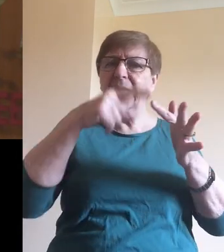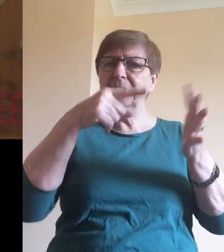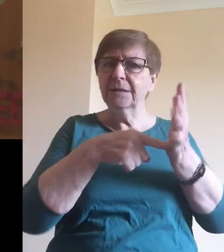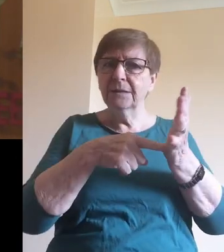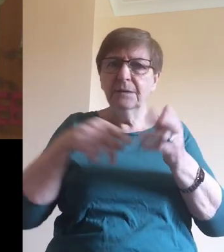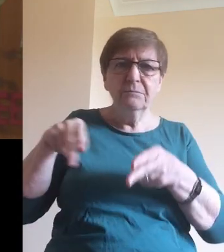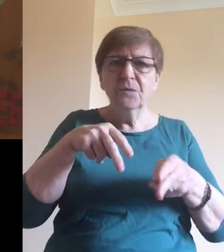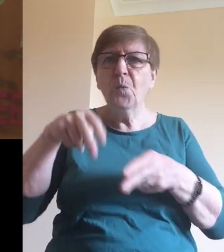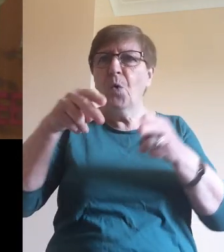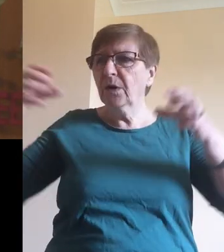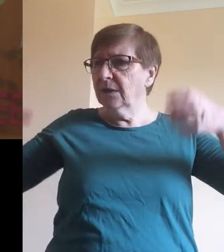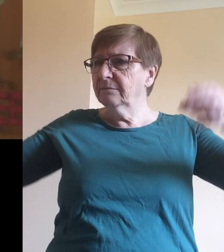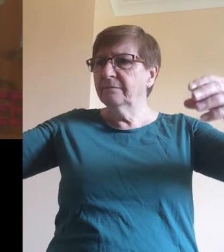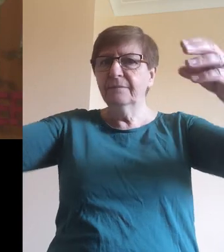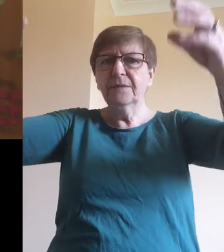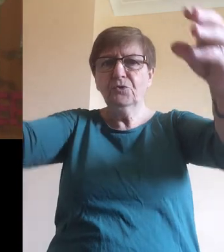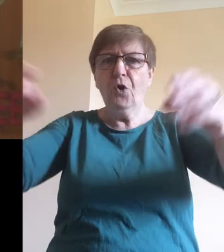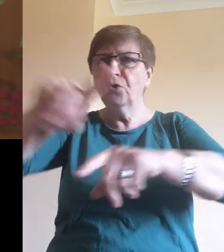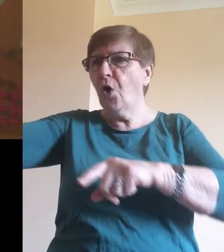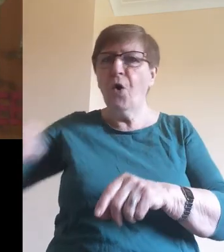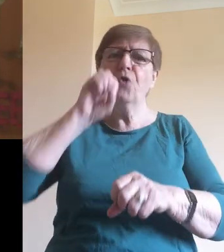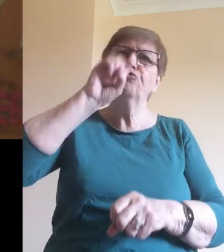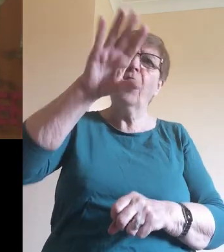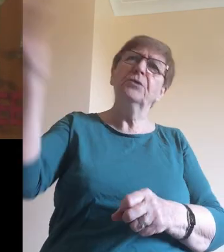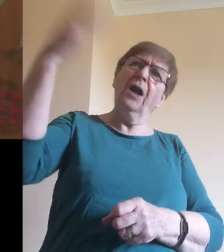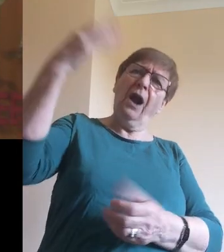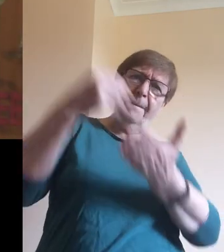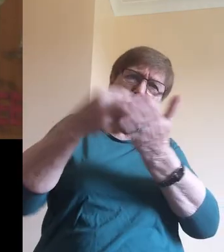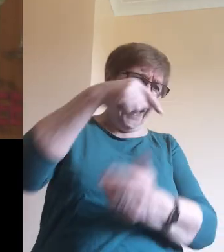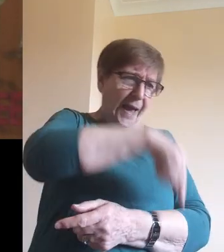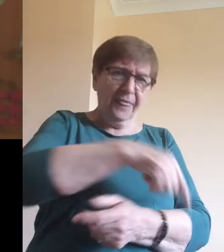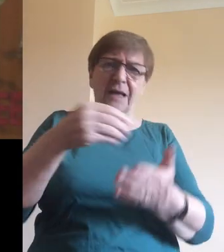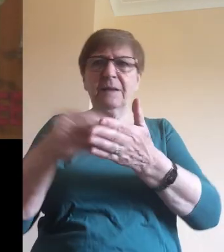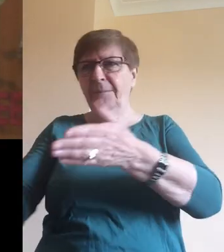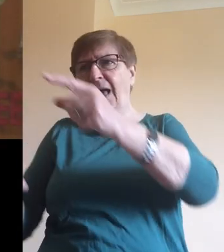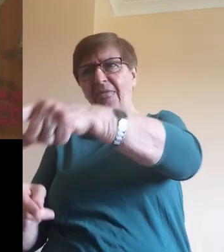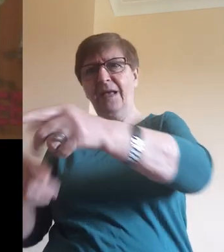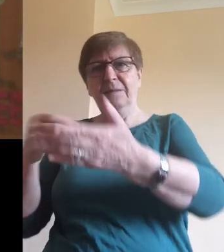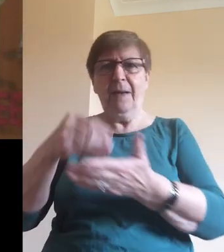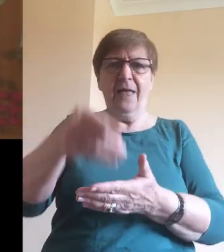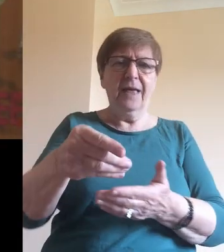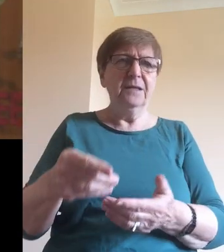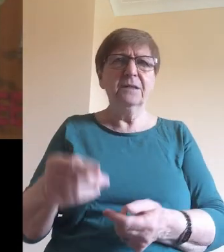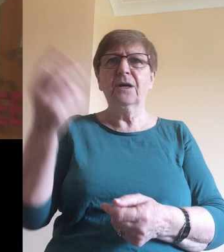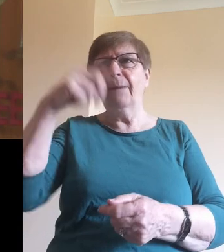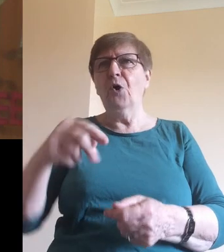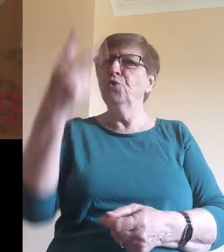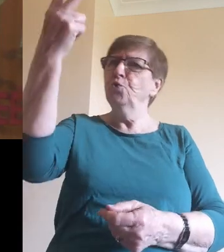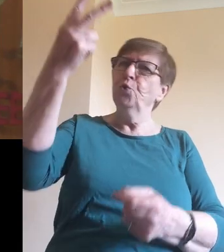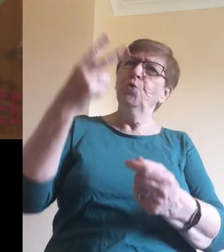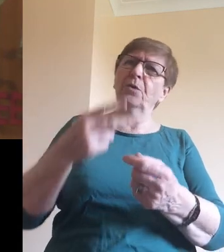walk down through the stalls of the market, so there'd be people trying to advertise what they were selling. Two for the price of